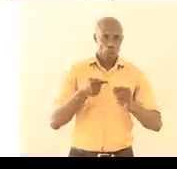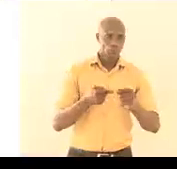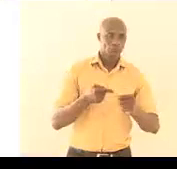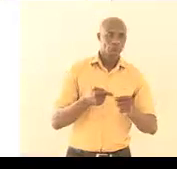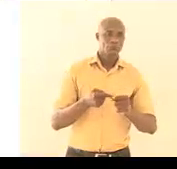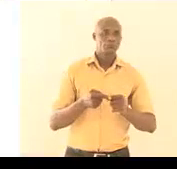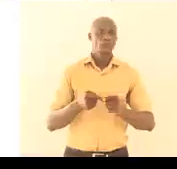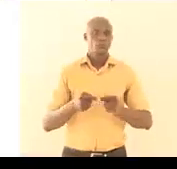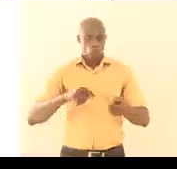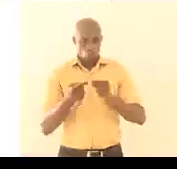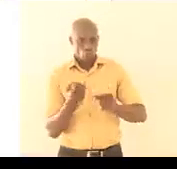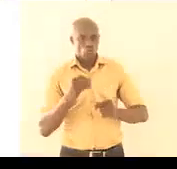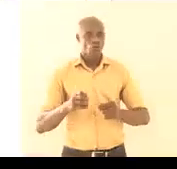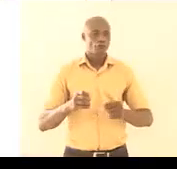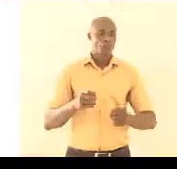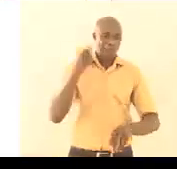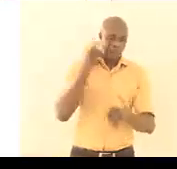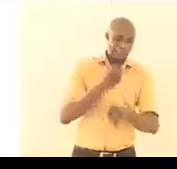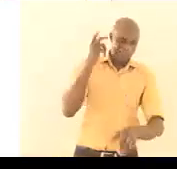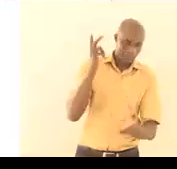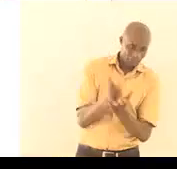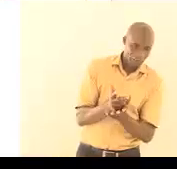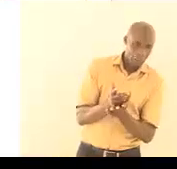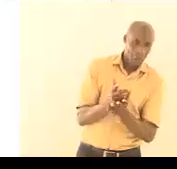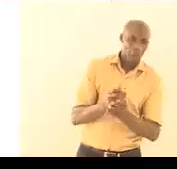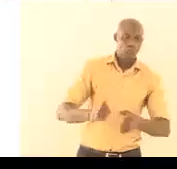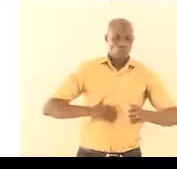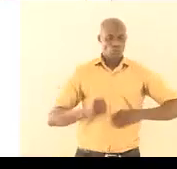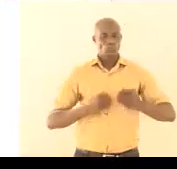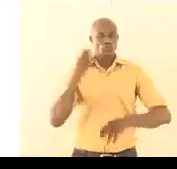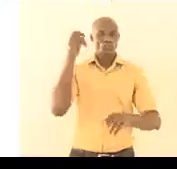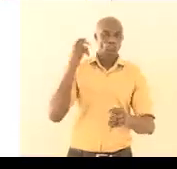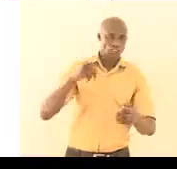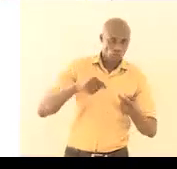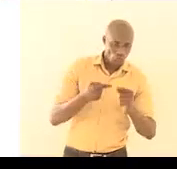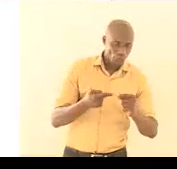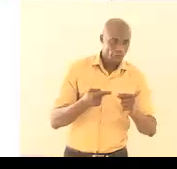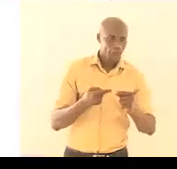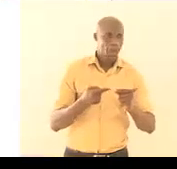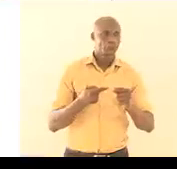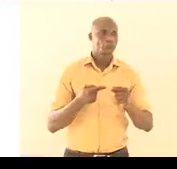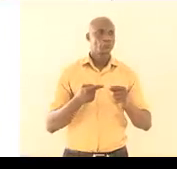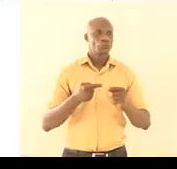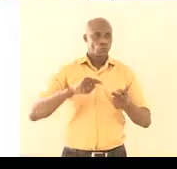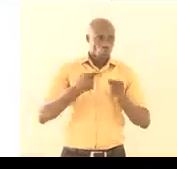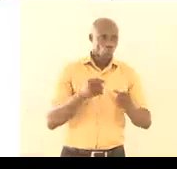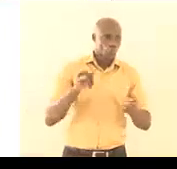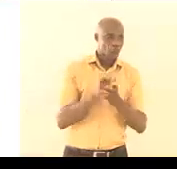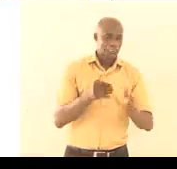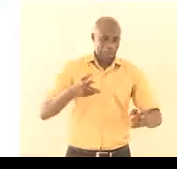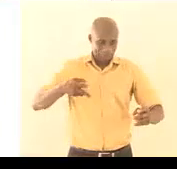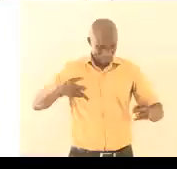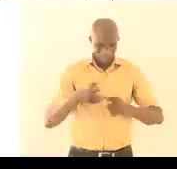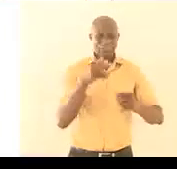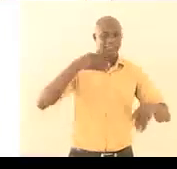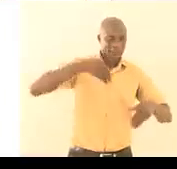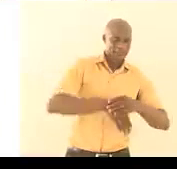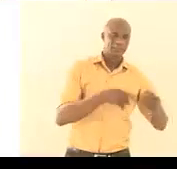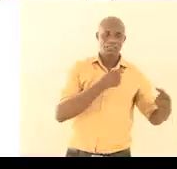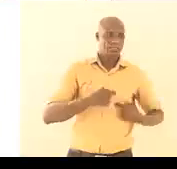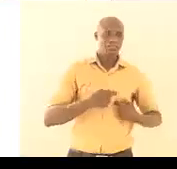of anxiety and worry and hardship, or they may be emotional wounds, wounds that pierce the heart,